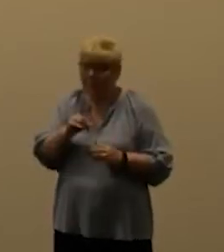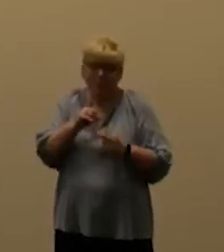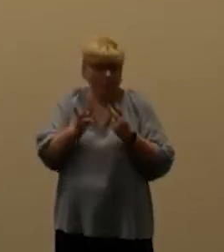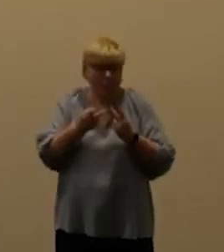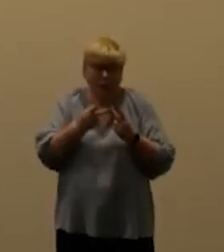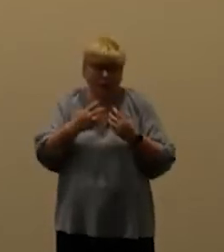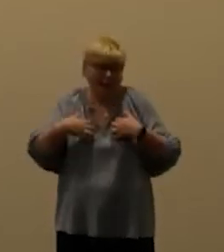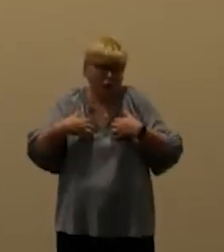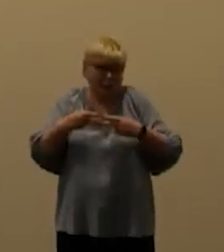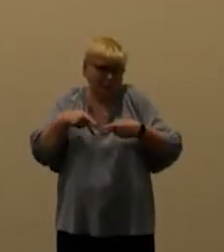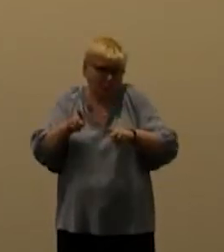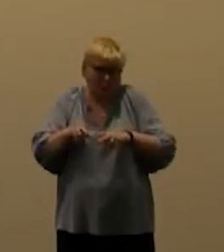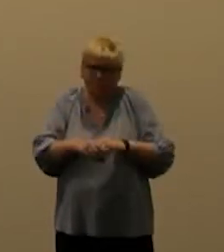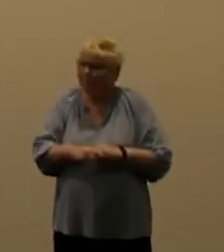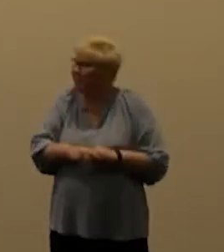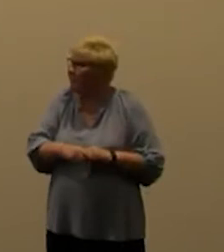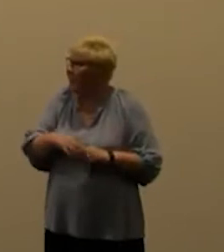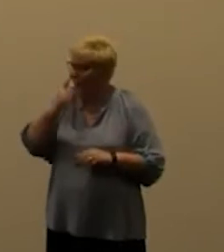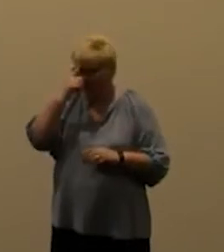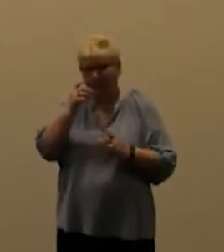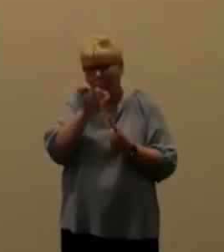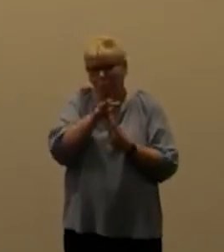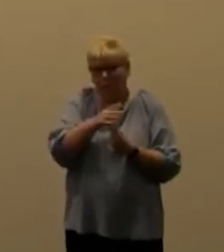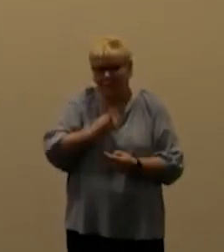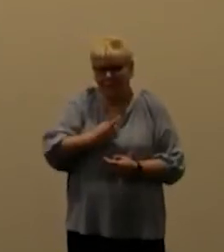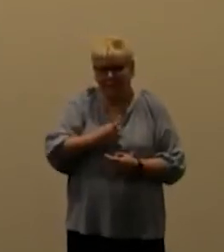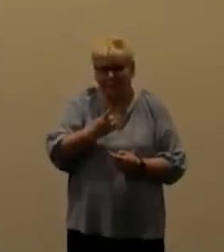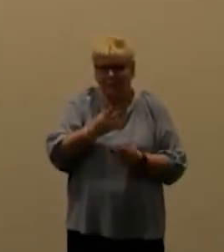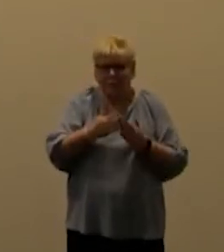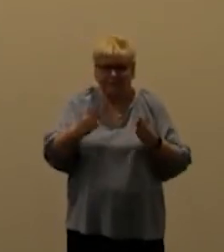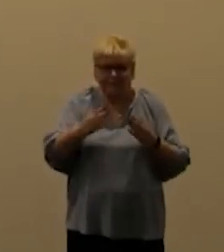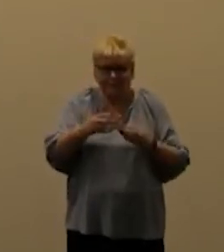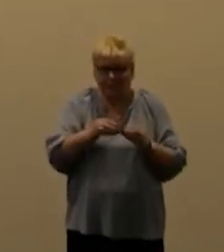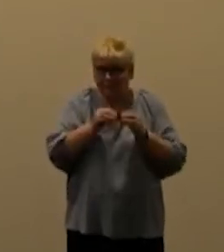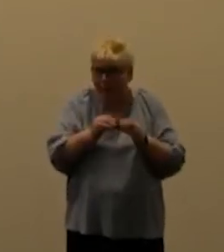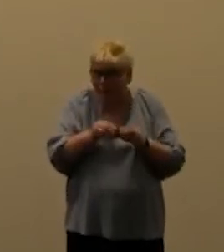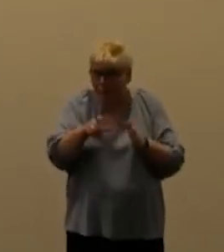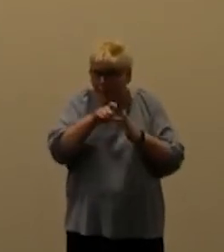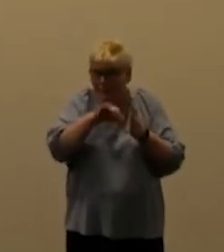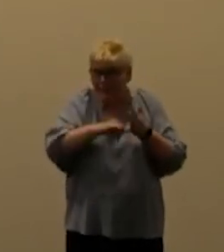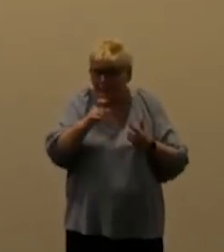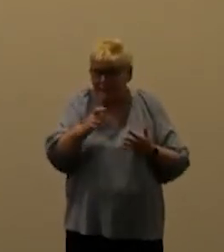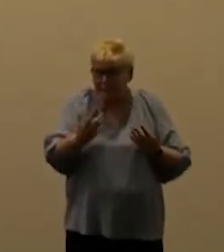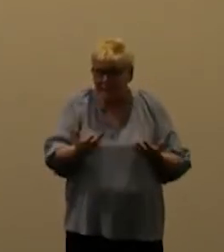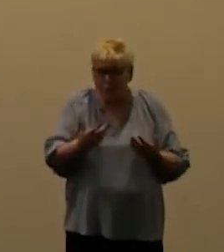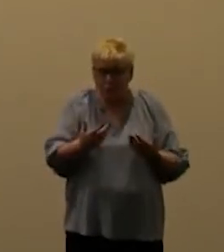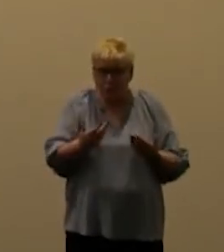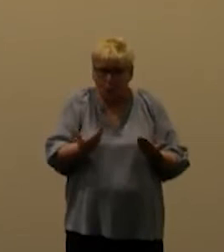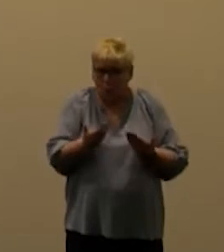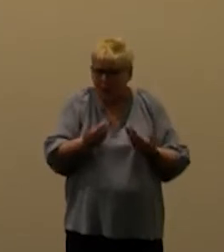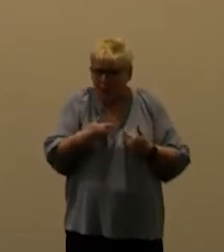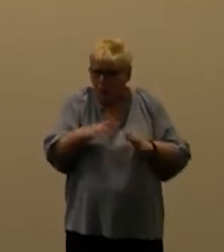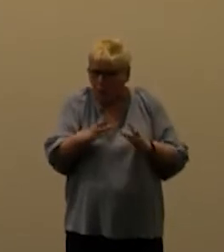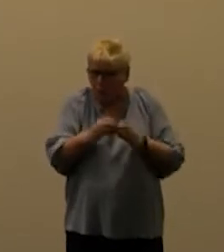interesting take on it. I think the big one for me though is the longer term viability of DSC. So where are we going with PowerShell